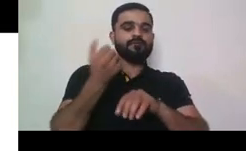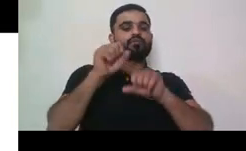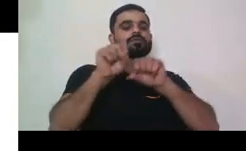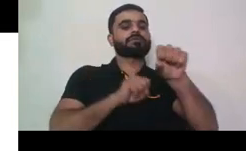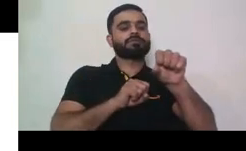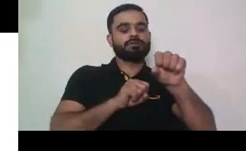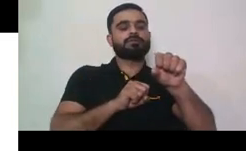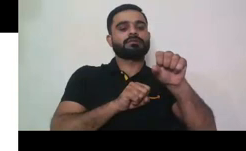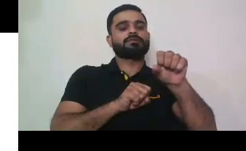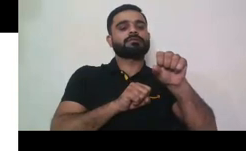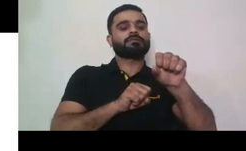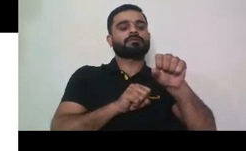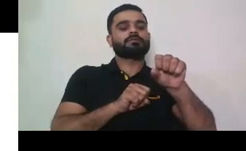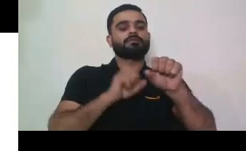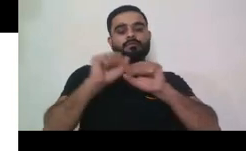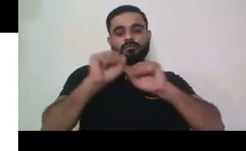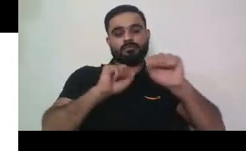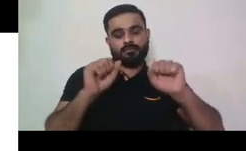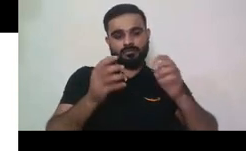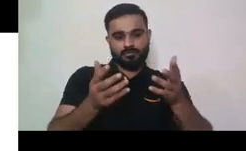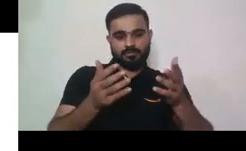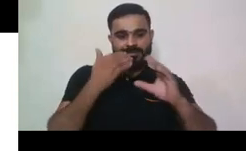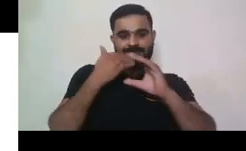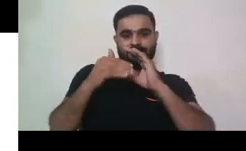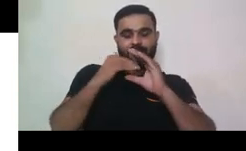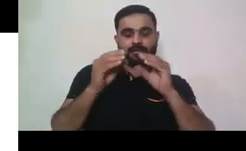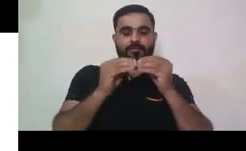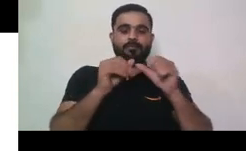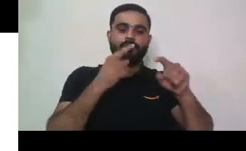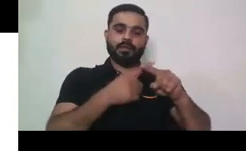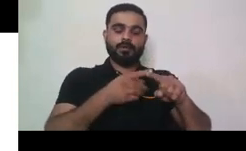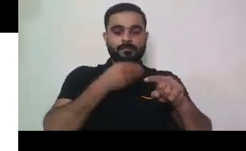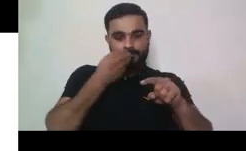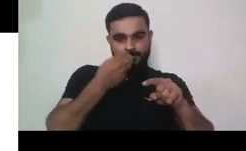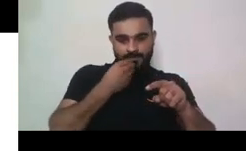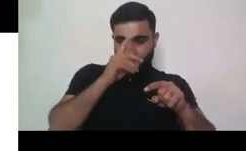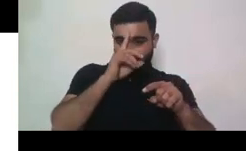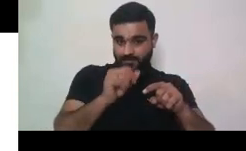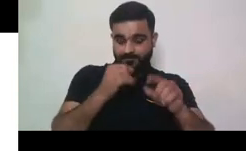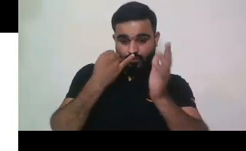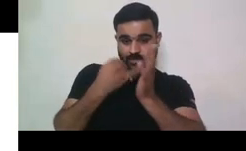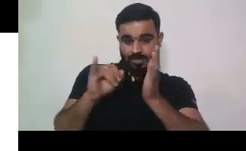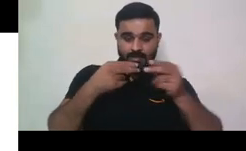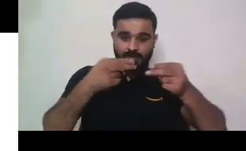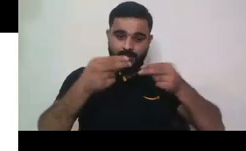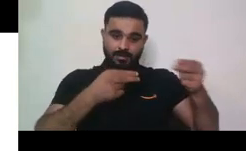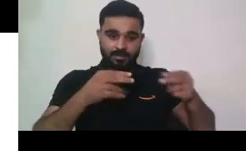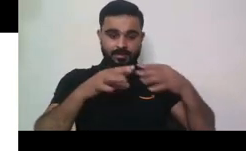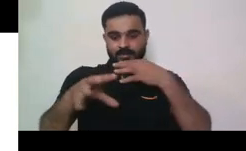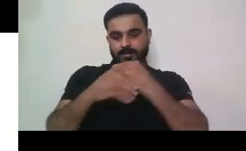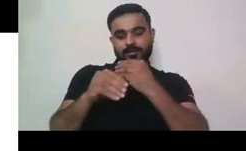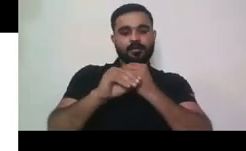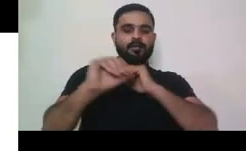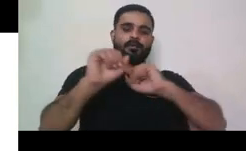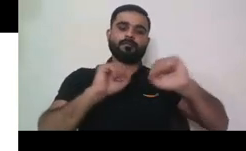certificate in your email box. Please delete name, surname, and add your own name